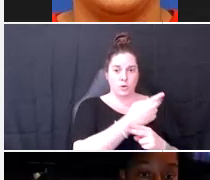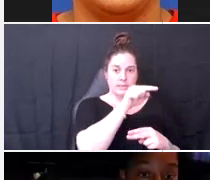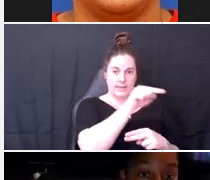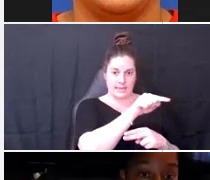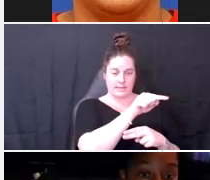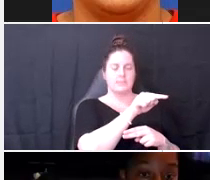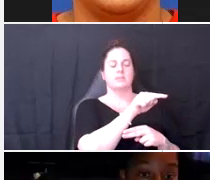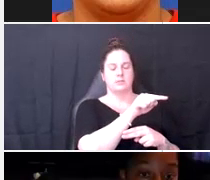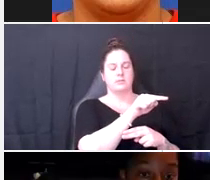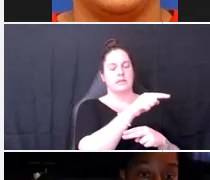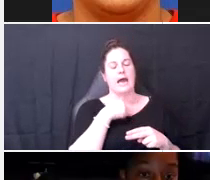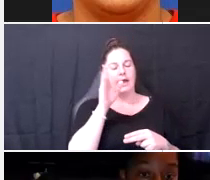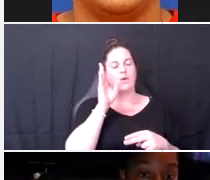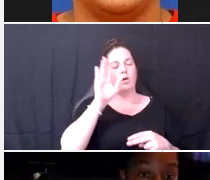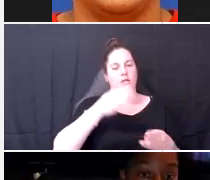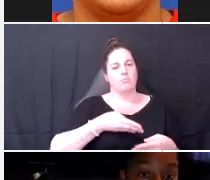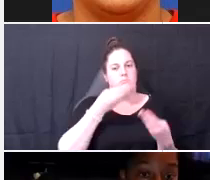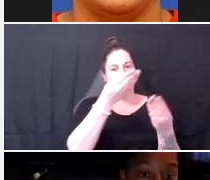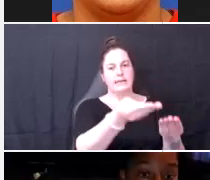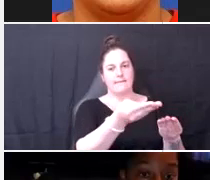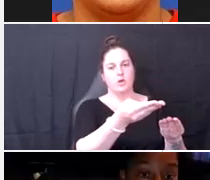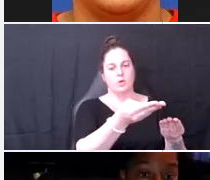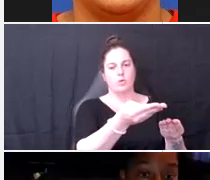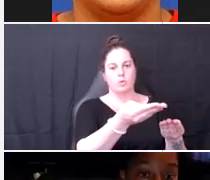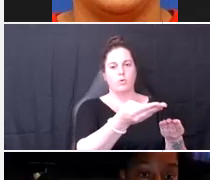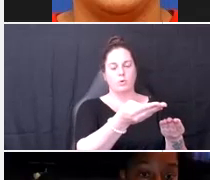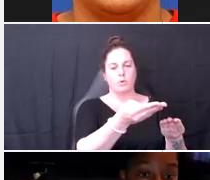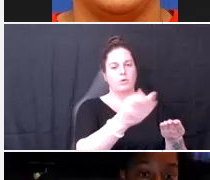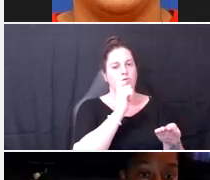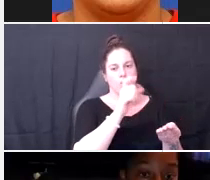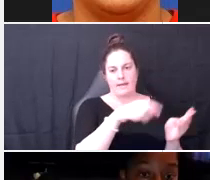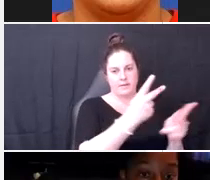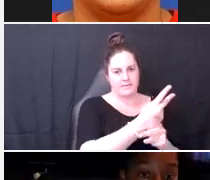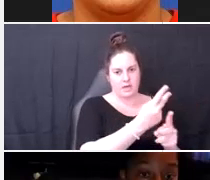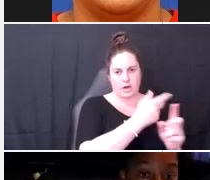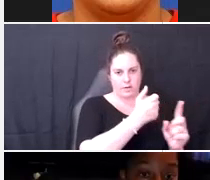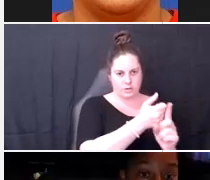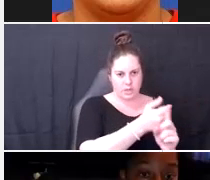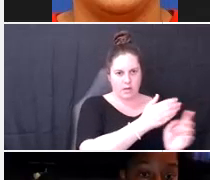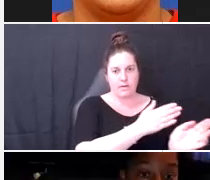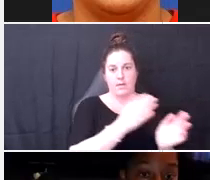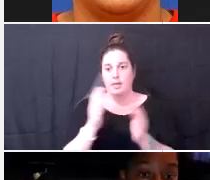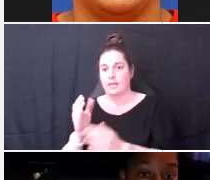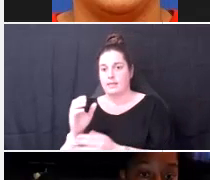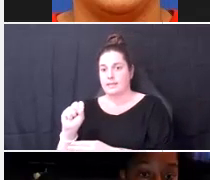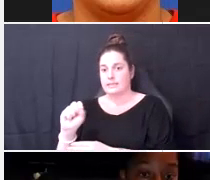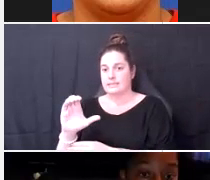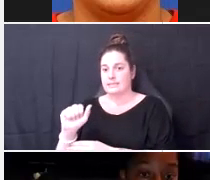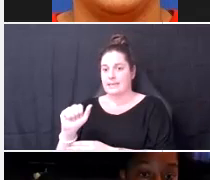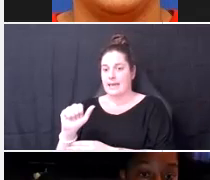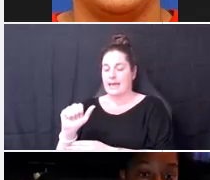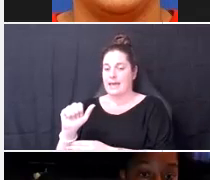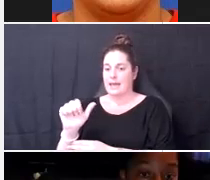All right. And then its scalar counterpart is instantaneous speed.